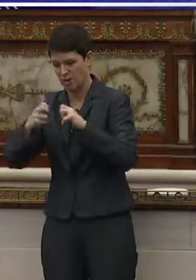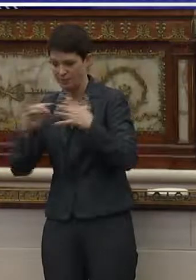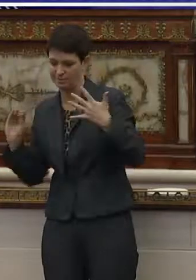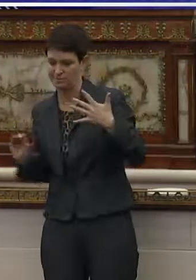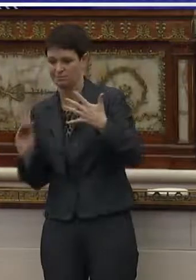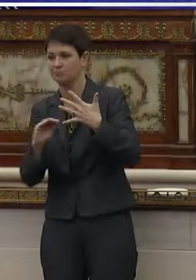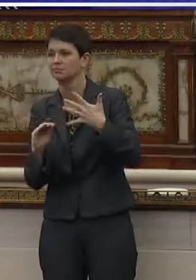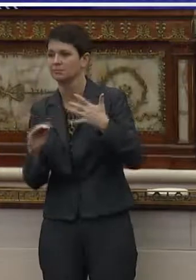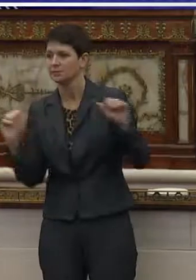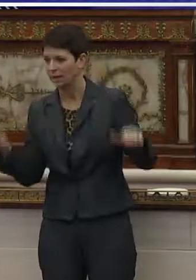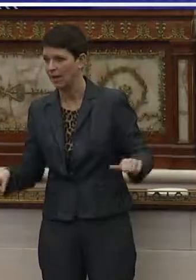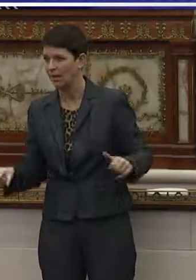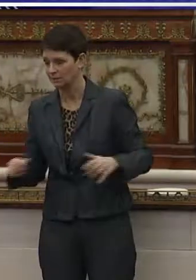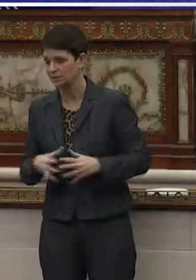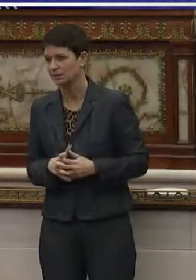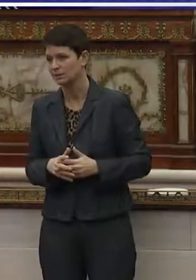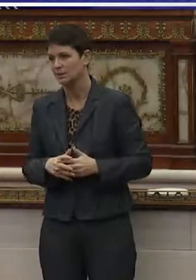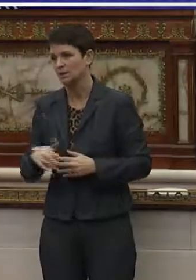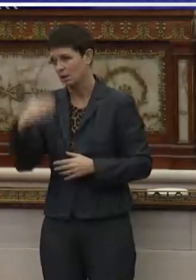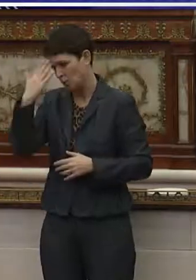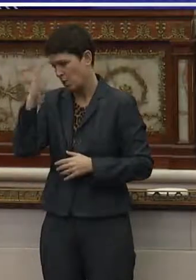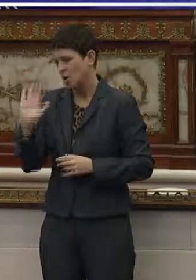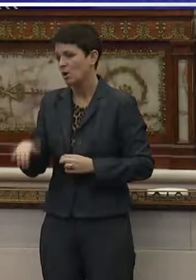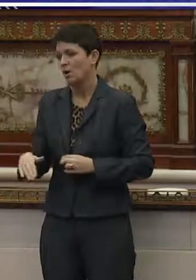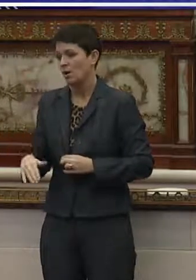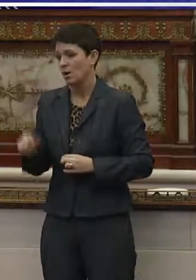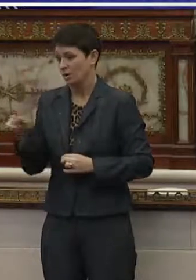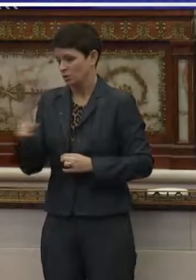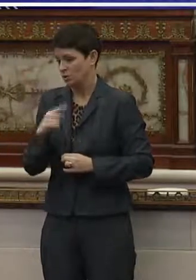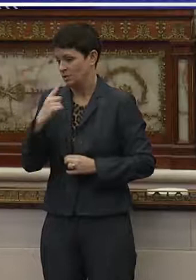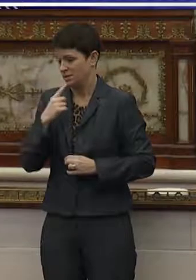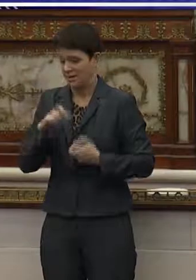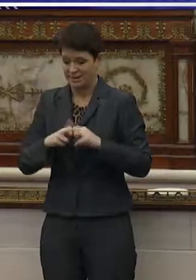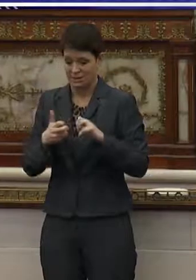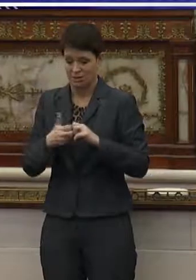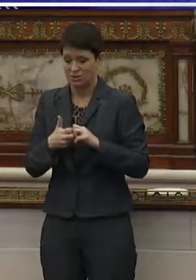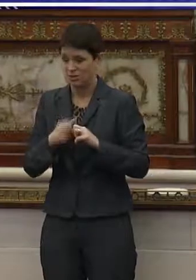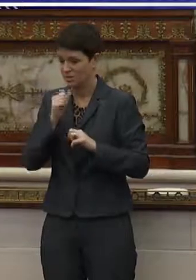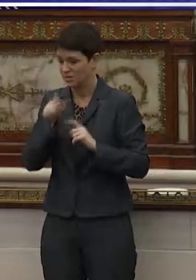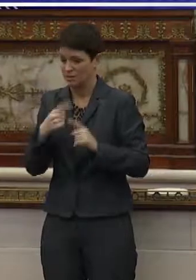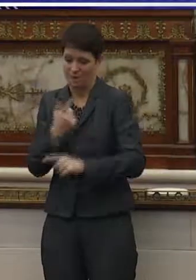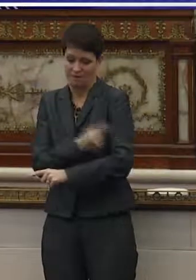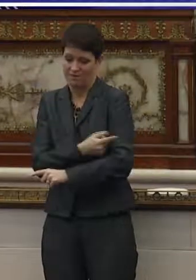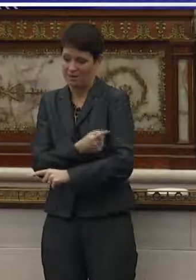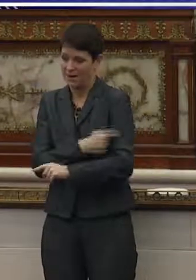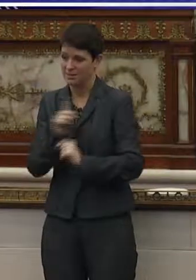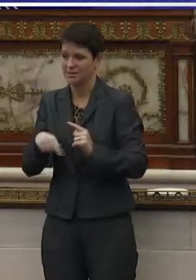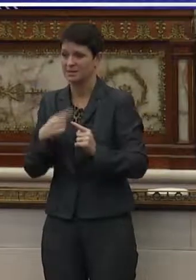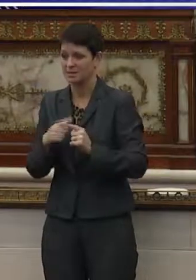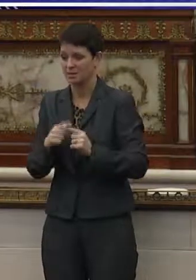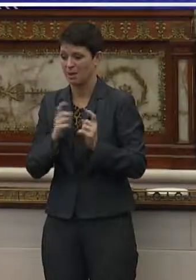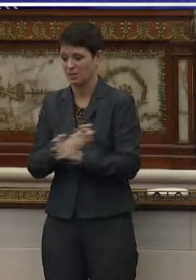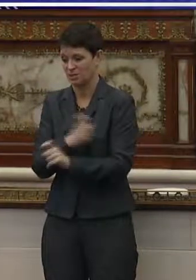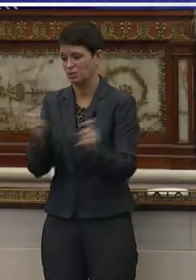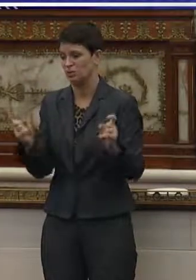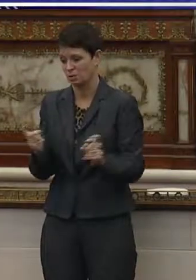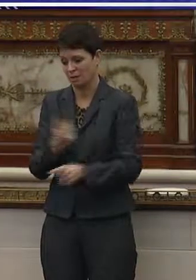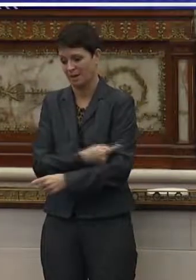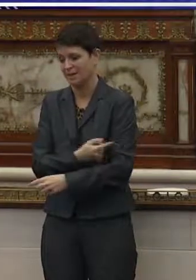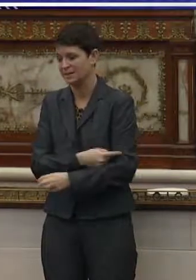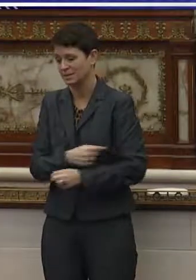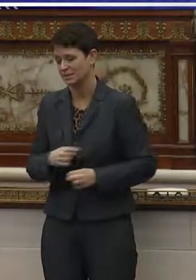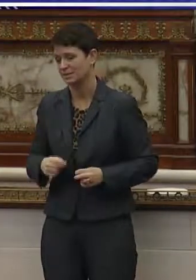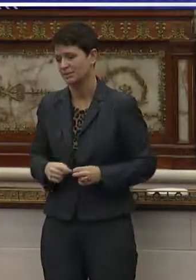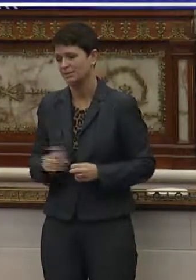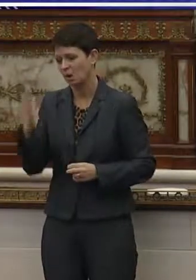because we know that, as you said, the issue is not going to be about the vaccines. It's going to be about the distribution of them.